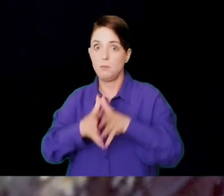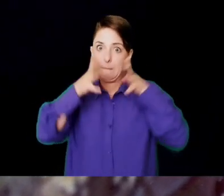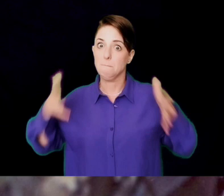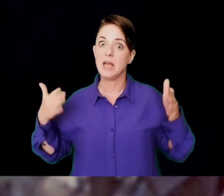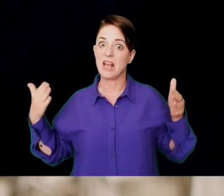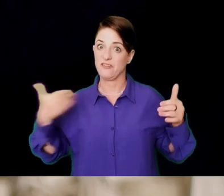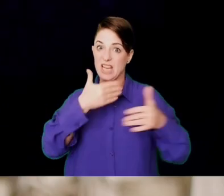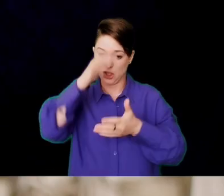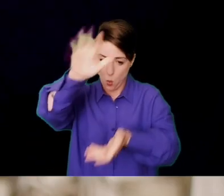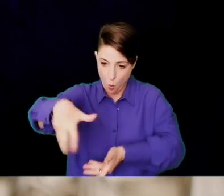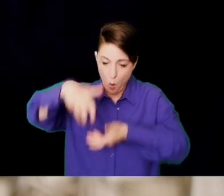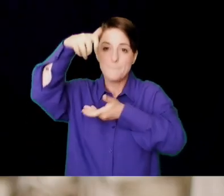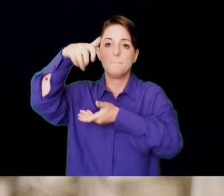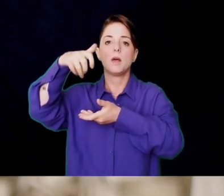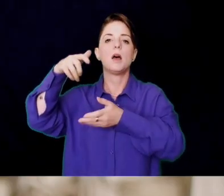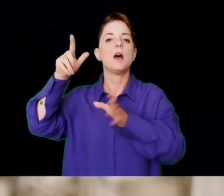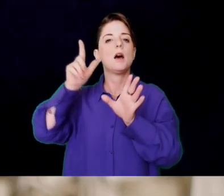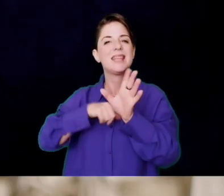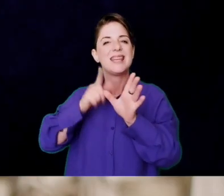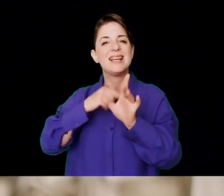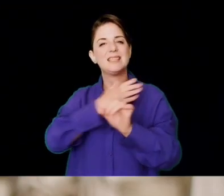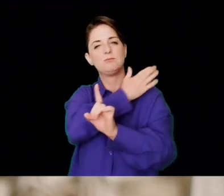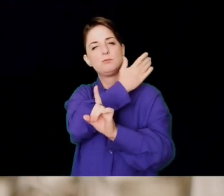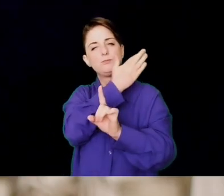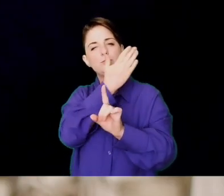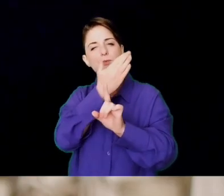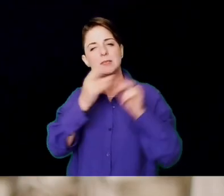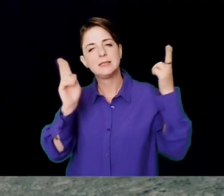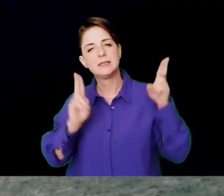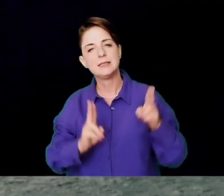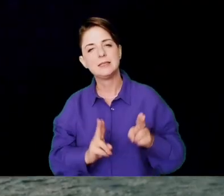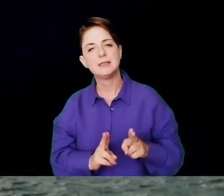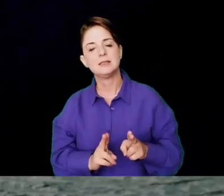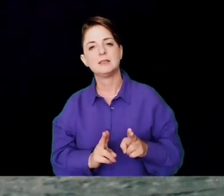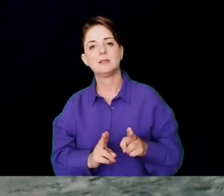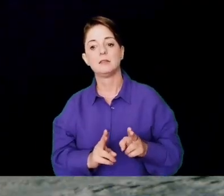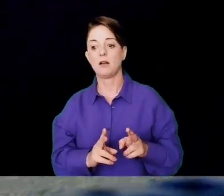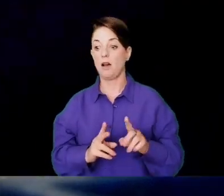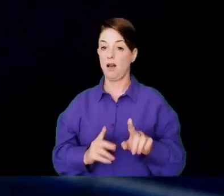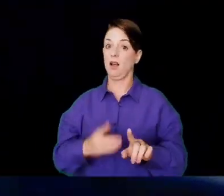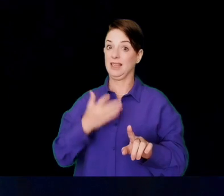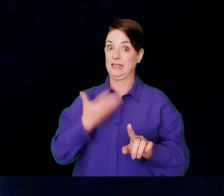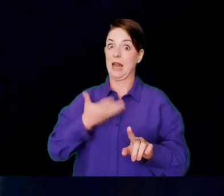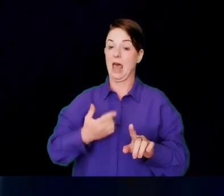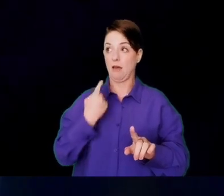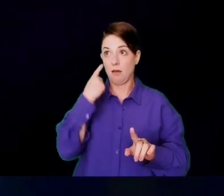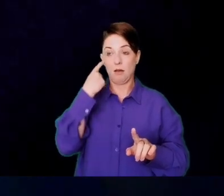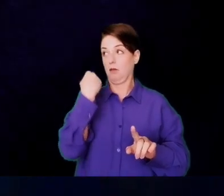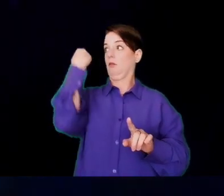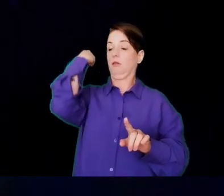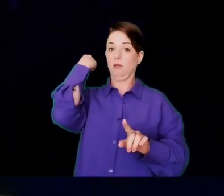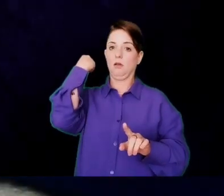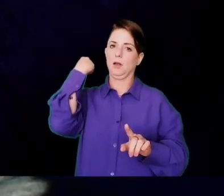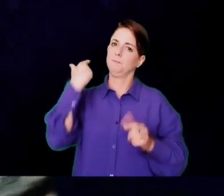big fish. But over the years I've seen that all decline away. I say this today,